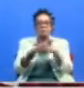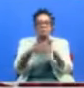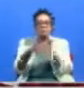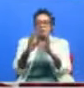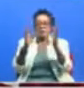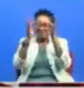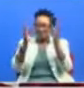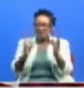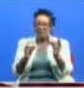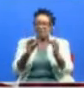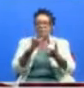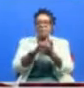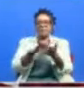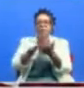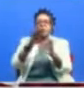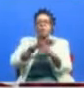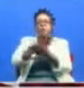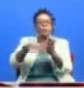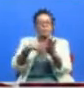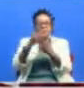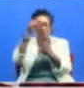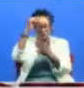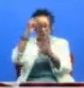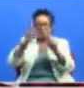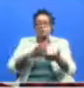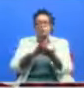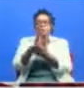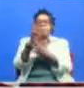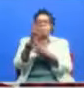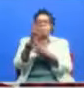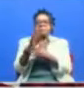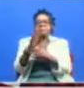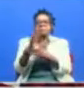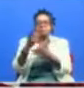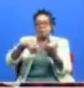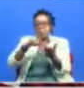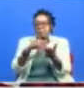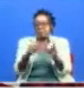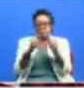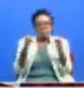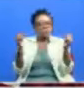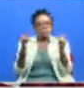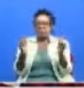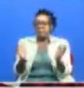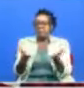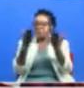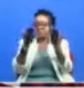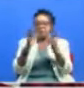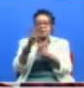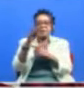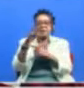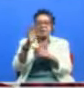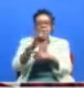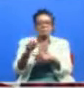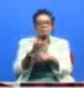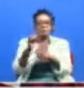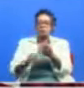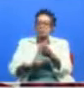sasa inaamua kwamba machapisho yote ya serikali yataenda kupitia KBC. Hatupingi kufufuliwa kwa KBC. Tunaunga